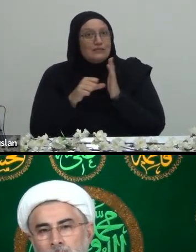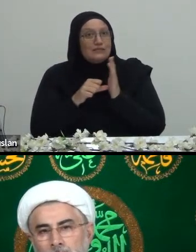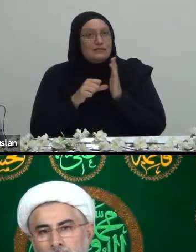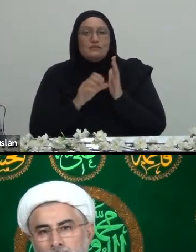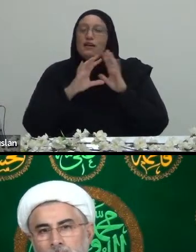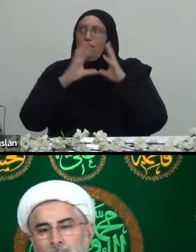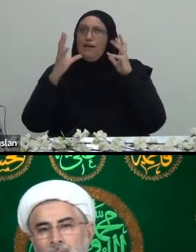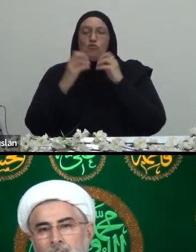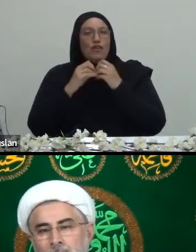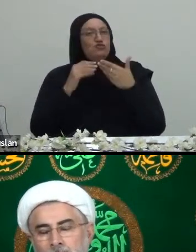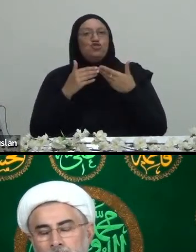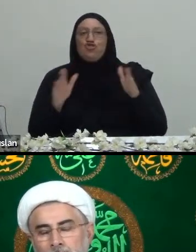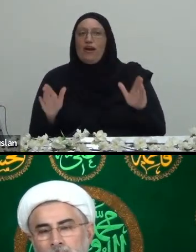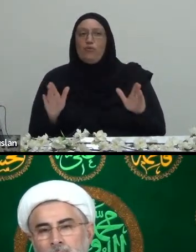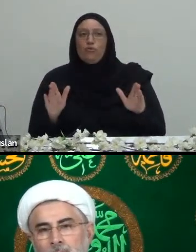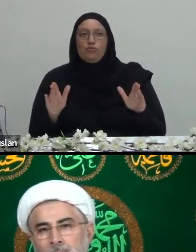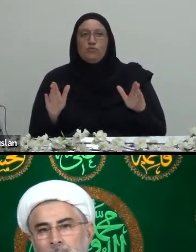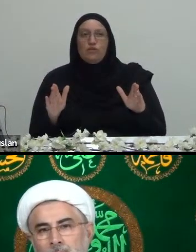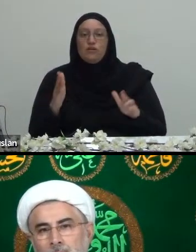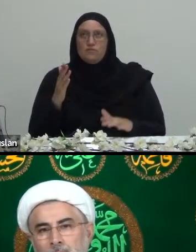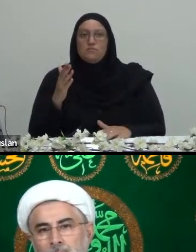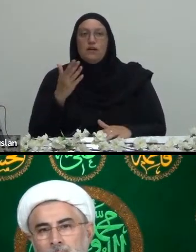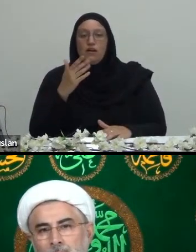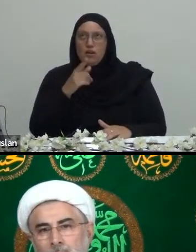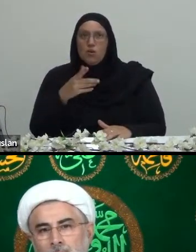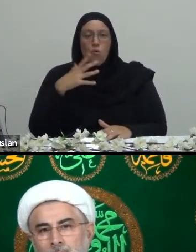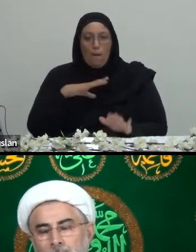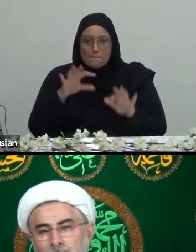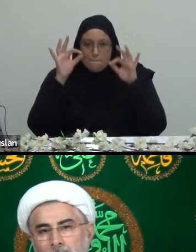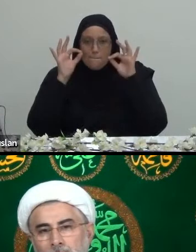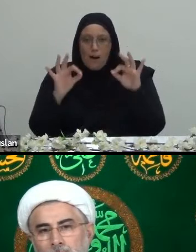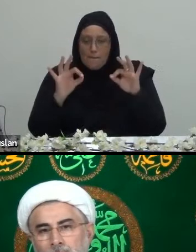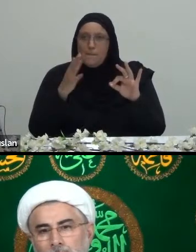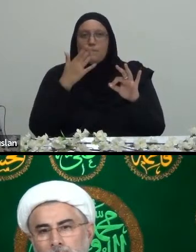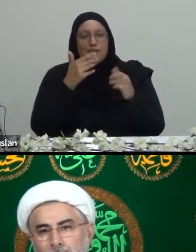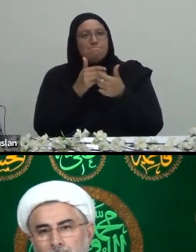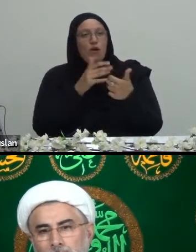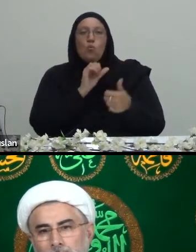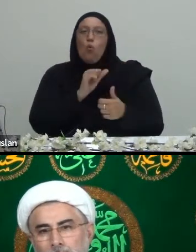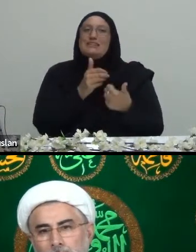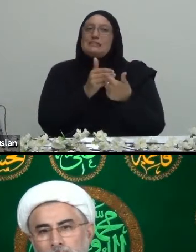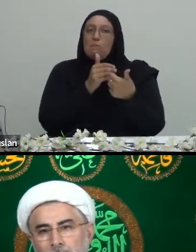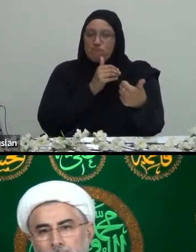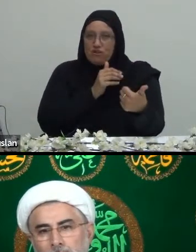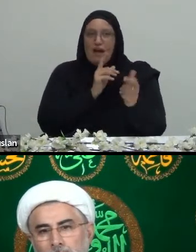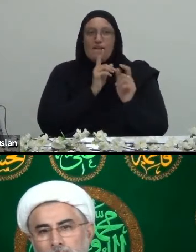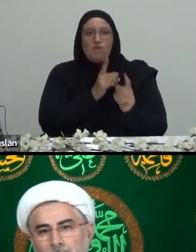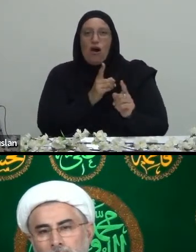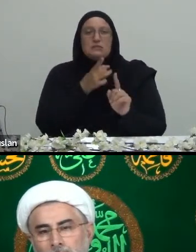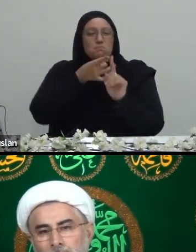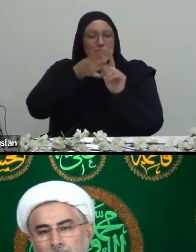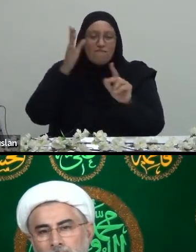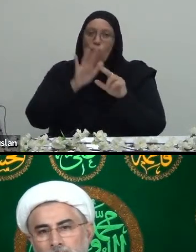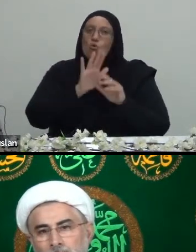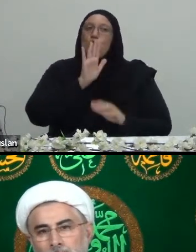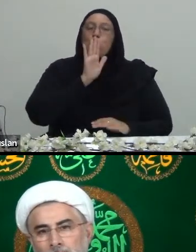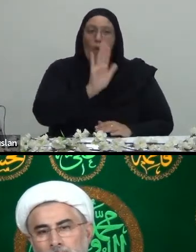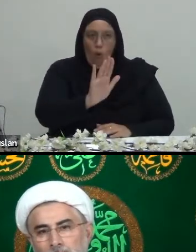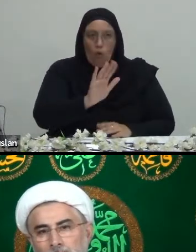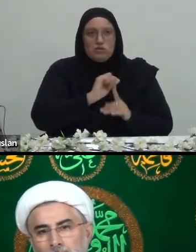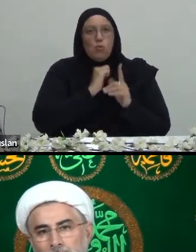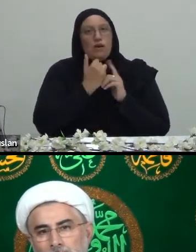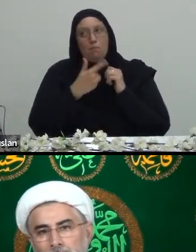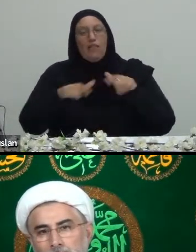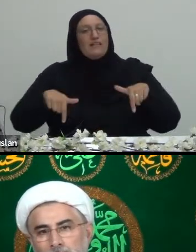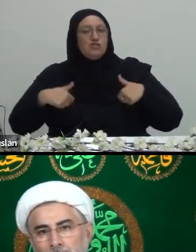purely general in nature, and you should seek your own financial and independent advice that is specific to your circumstance, inshallah.